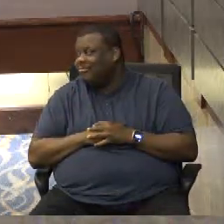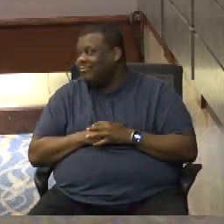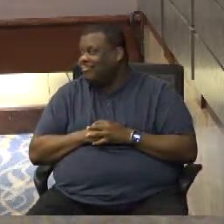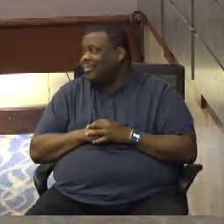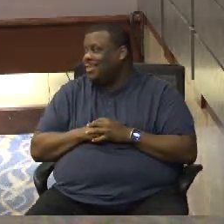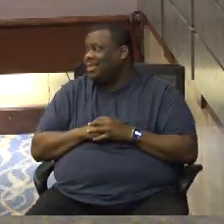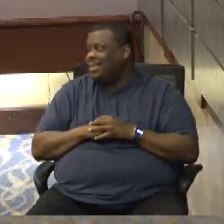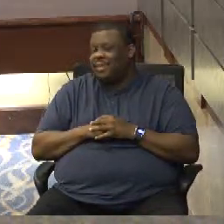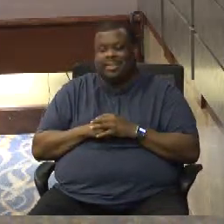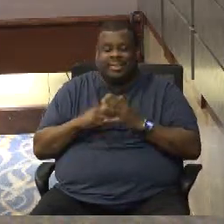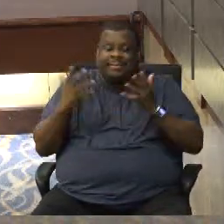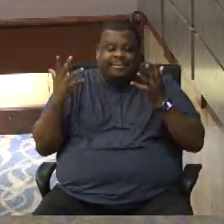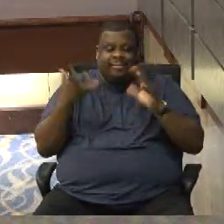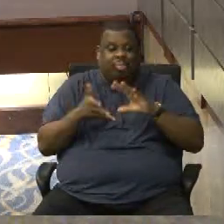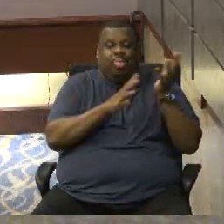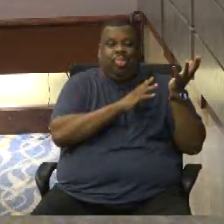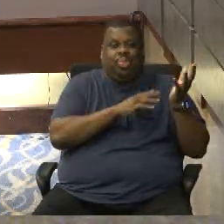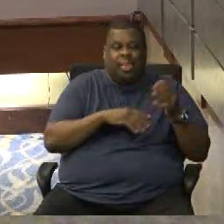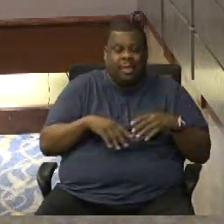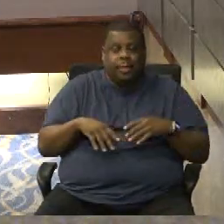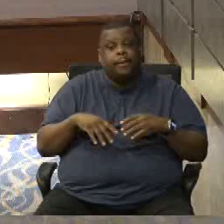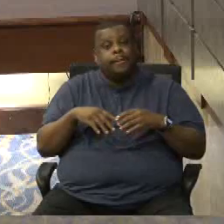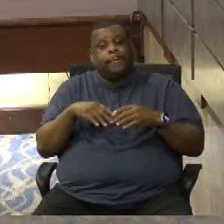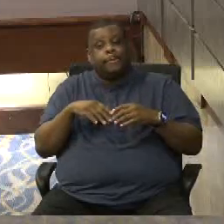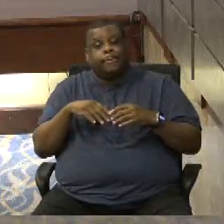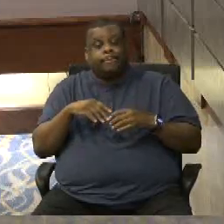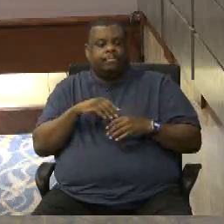order. Thank you.